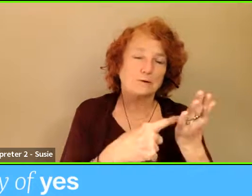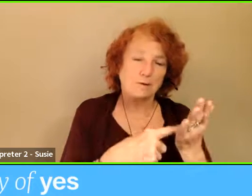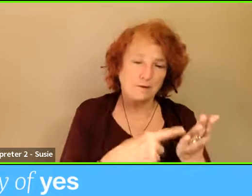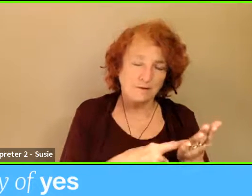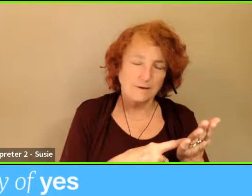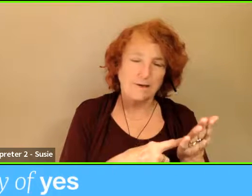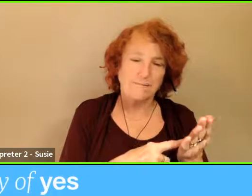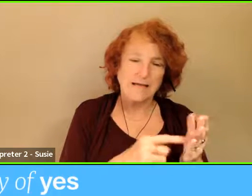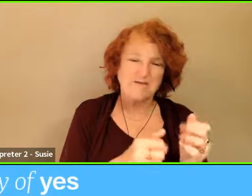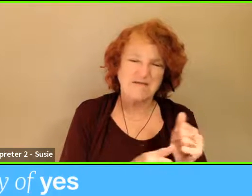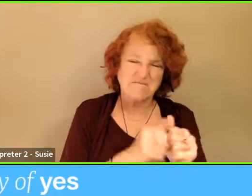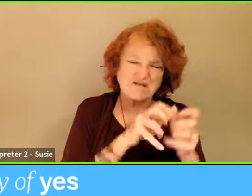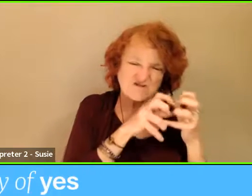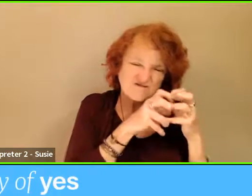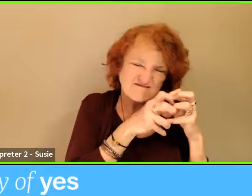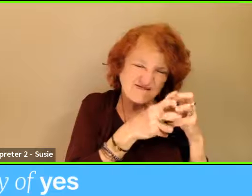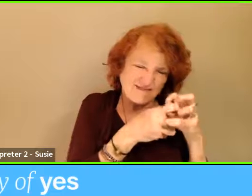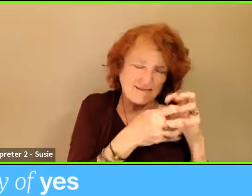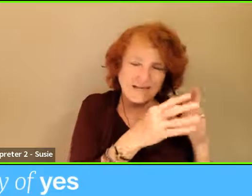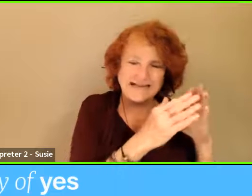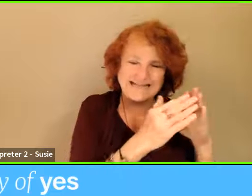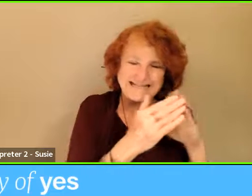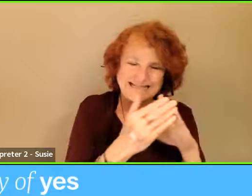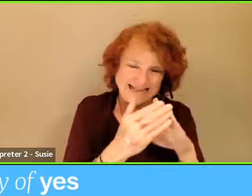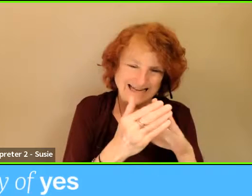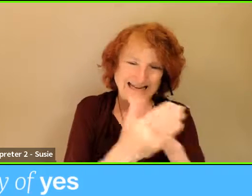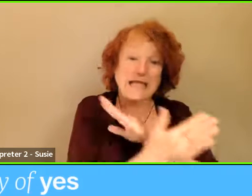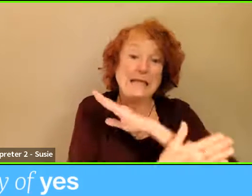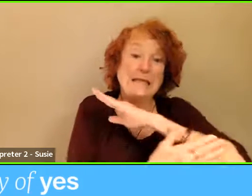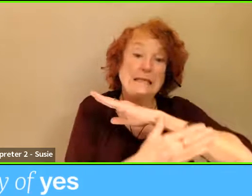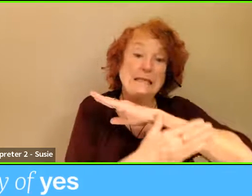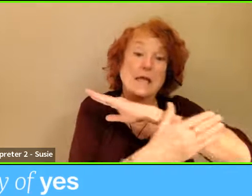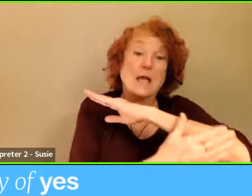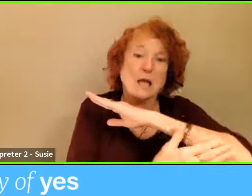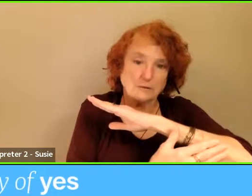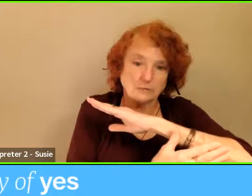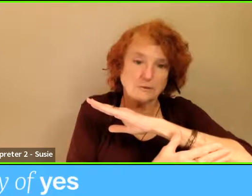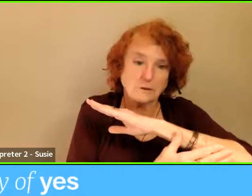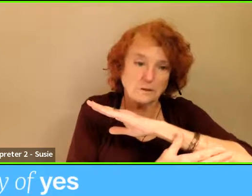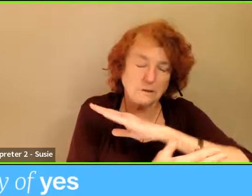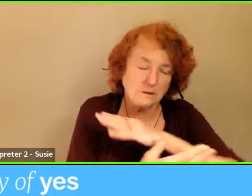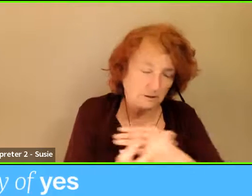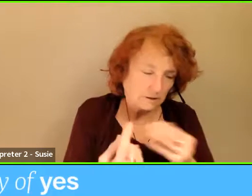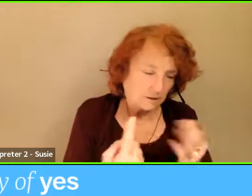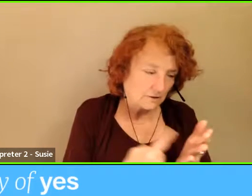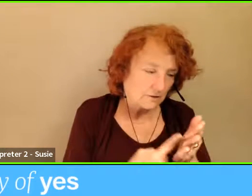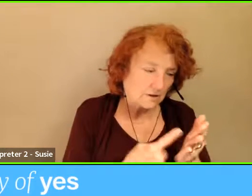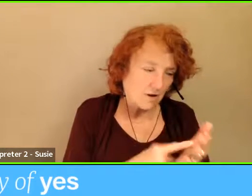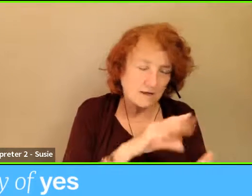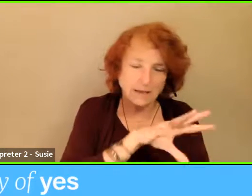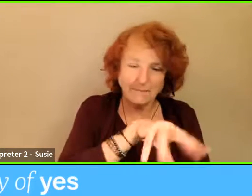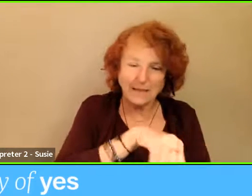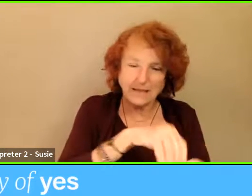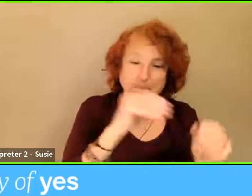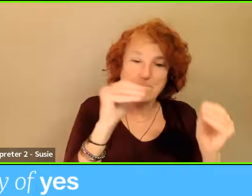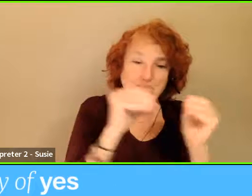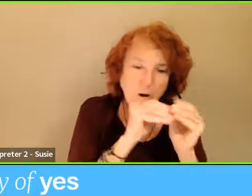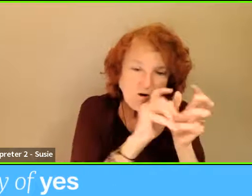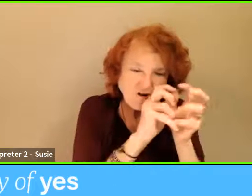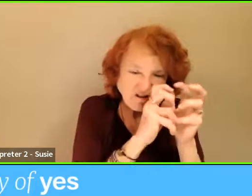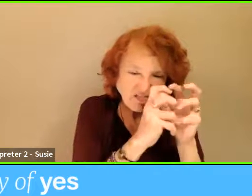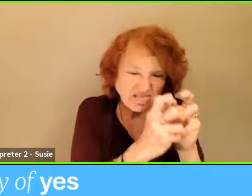densest city in the country, and you're talking about putting more density into that city. That's not